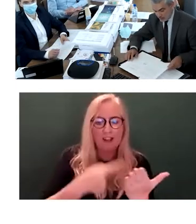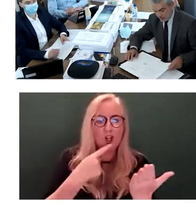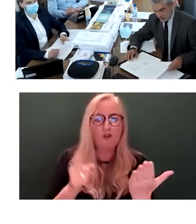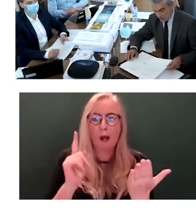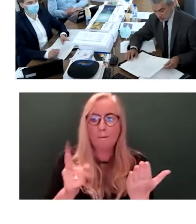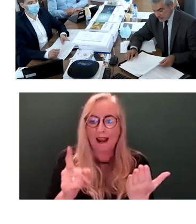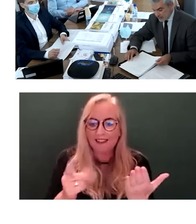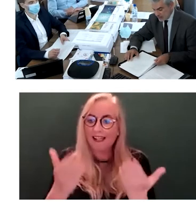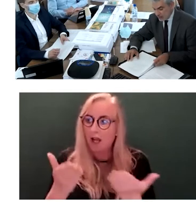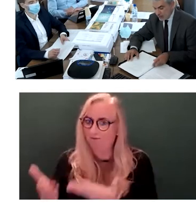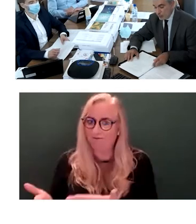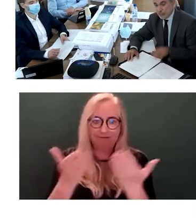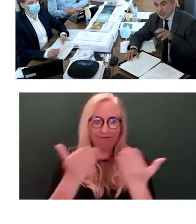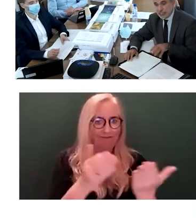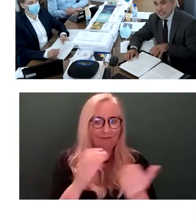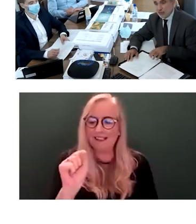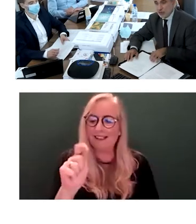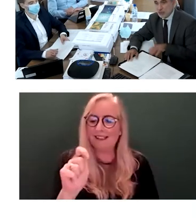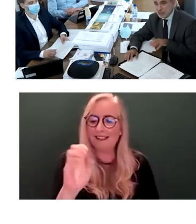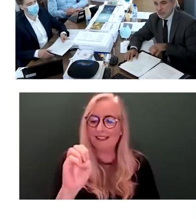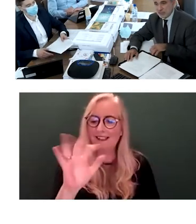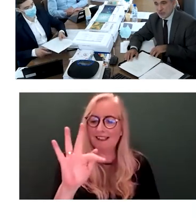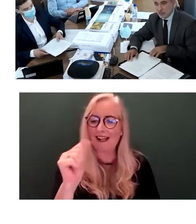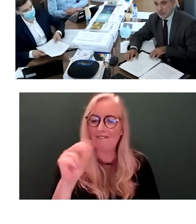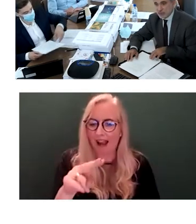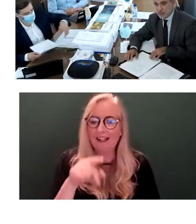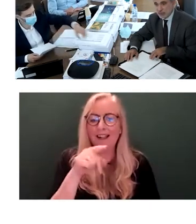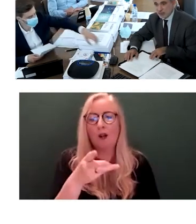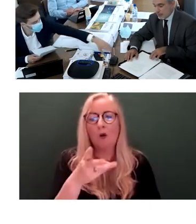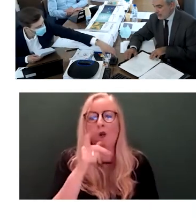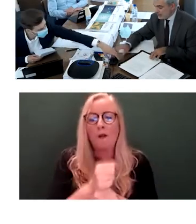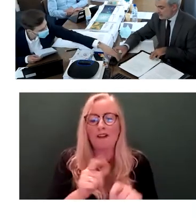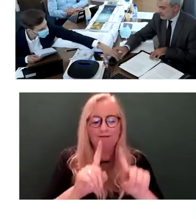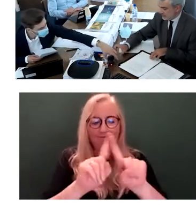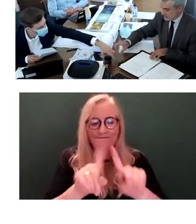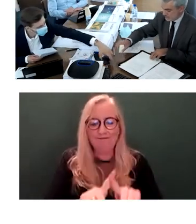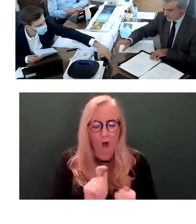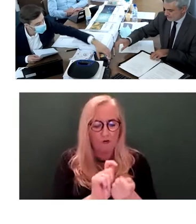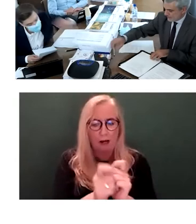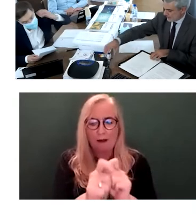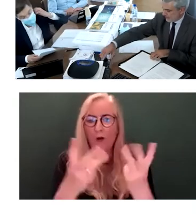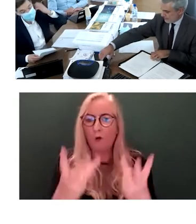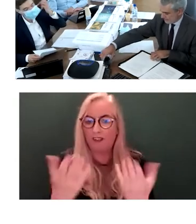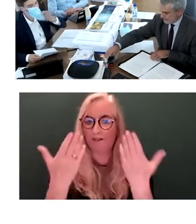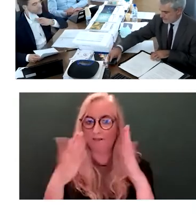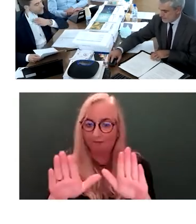will pass on the floor to Stefan, who will drill down on more specific recommendation for Ireland. Stefan.